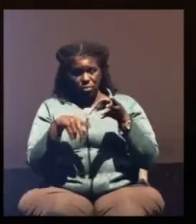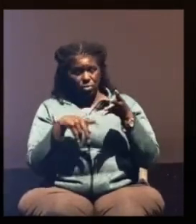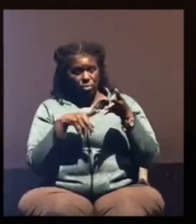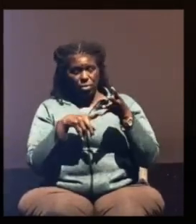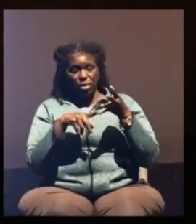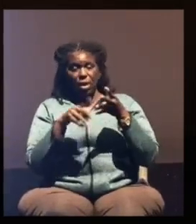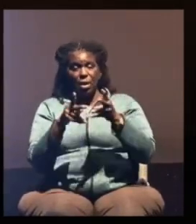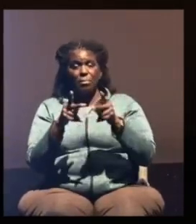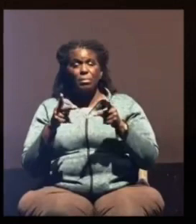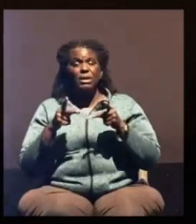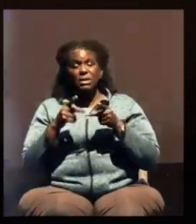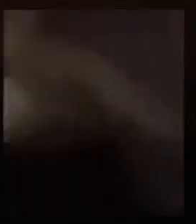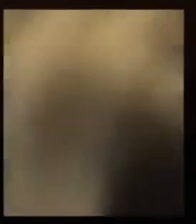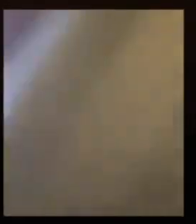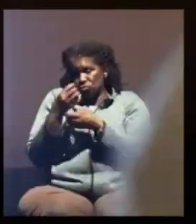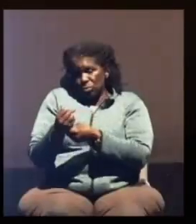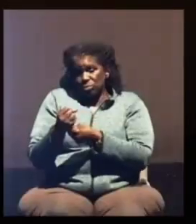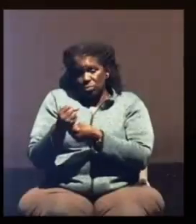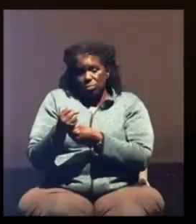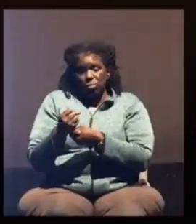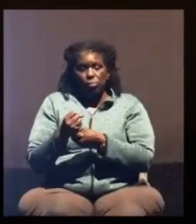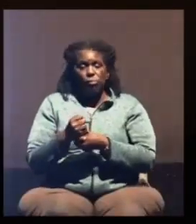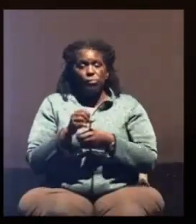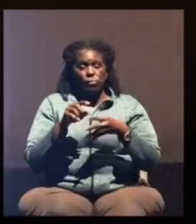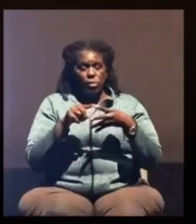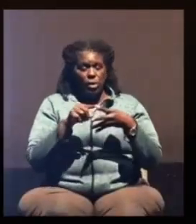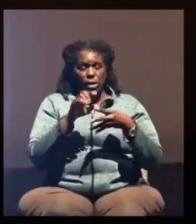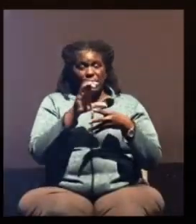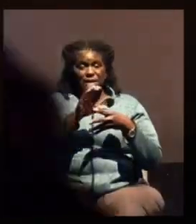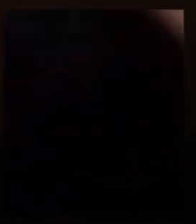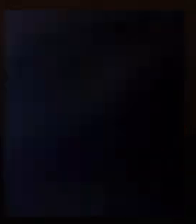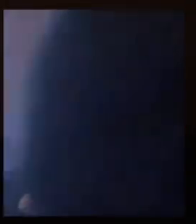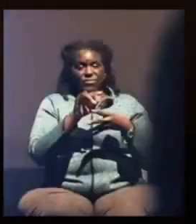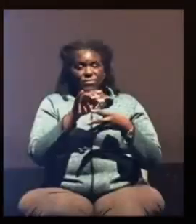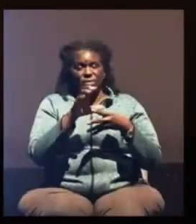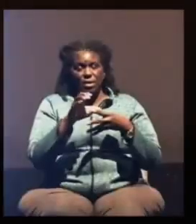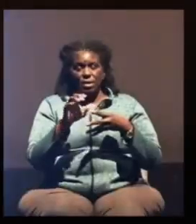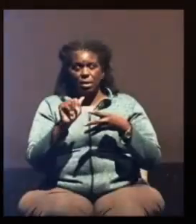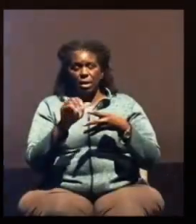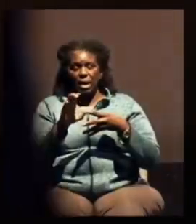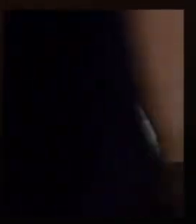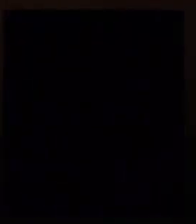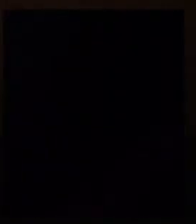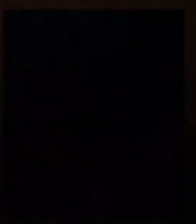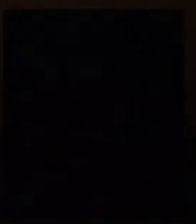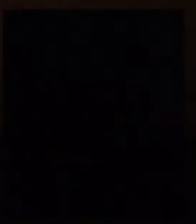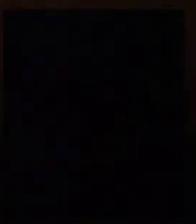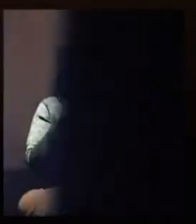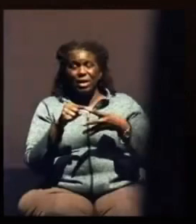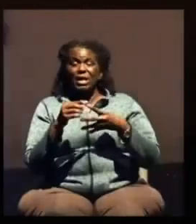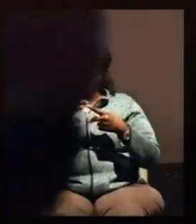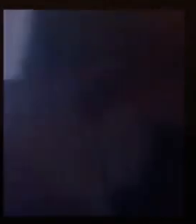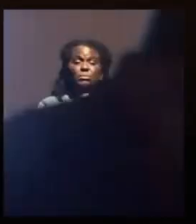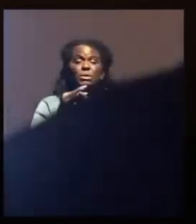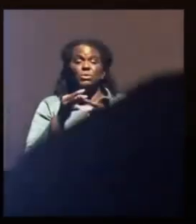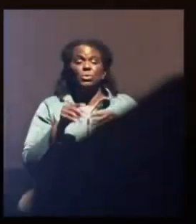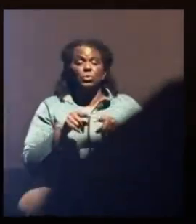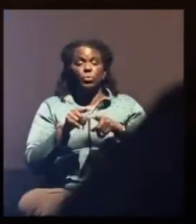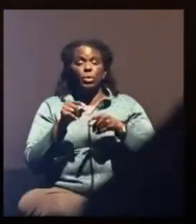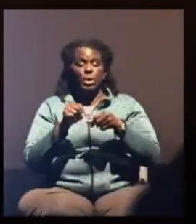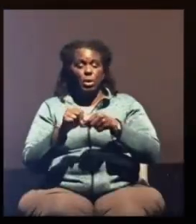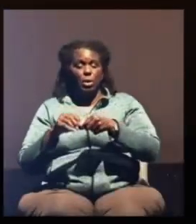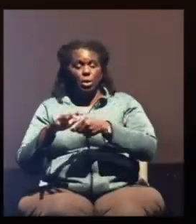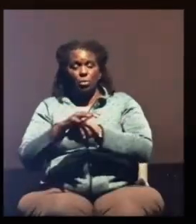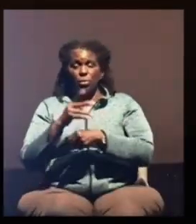as places of trust. Civic actors, especially during COVID, this has been really highlighted. We've seen in